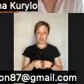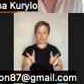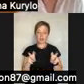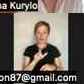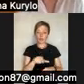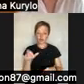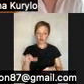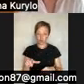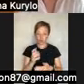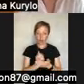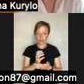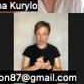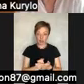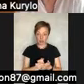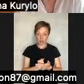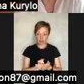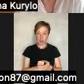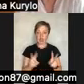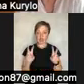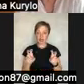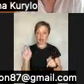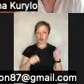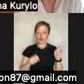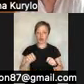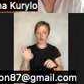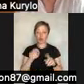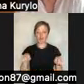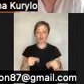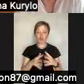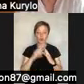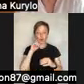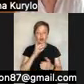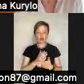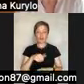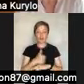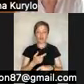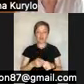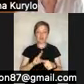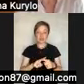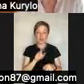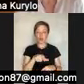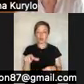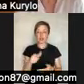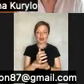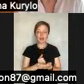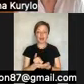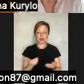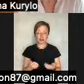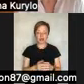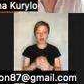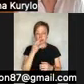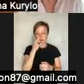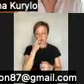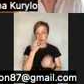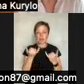they are part of the human capital this topic about the recovery of ukraine is mostly about the human